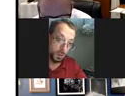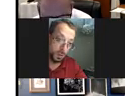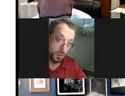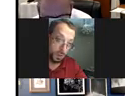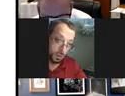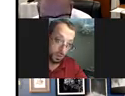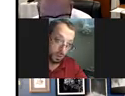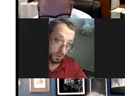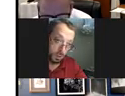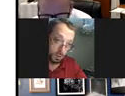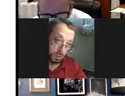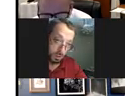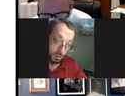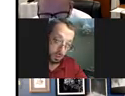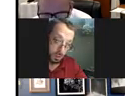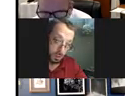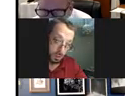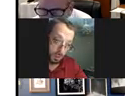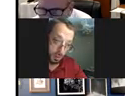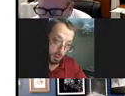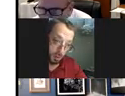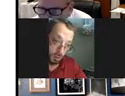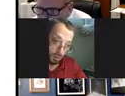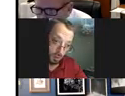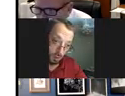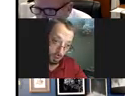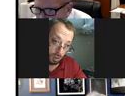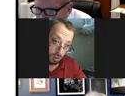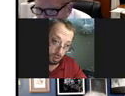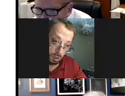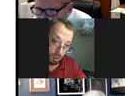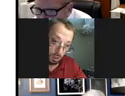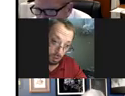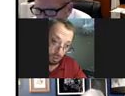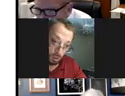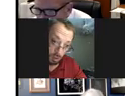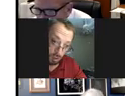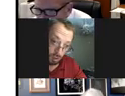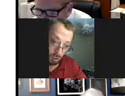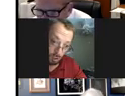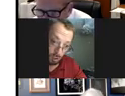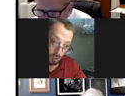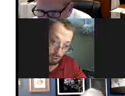I mean, it feels like it's a marrying of Nancy Iceland and James Cohn. Exactly.